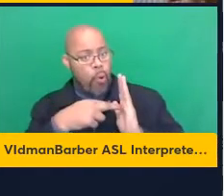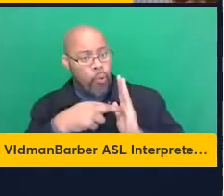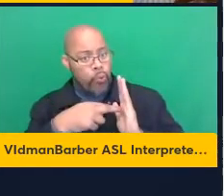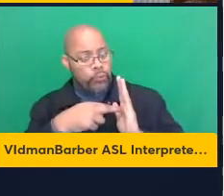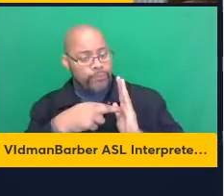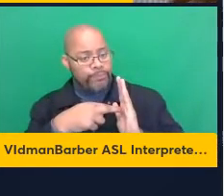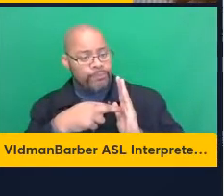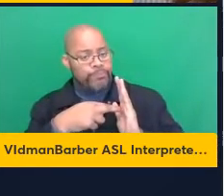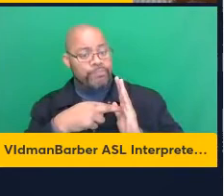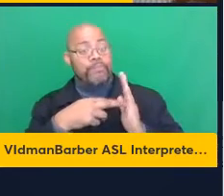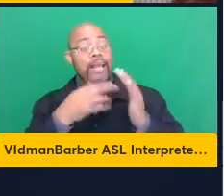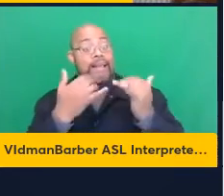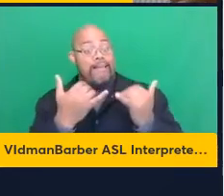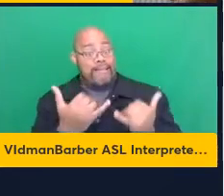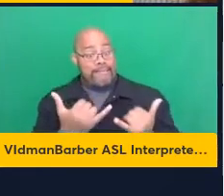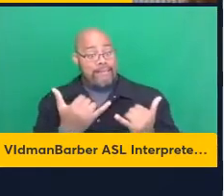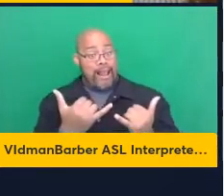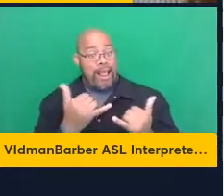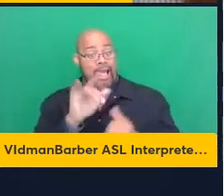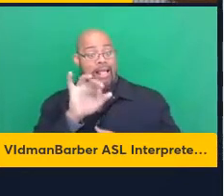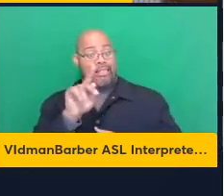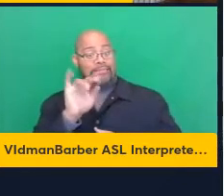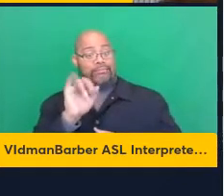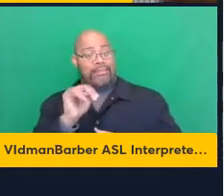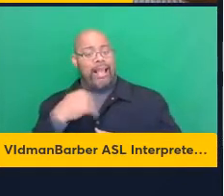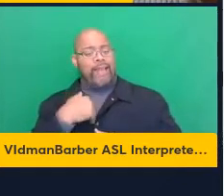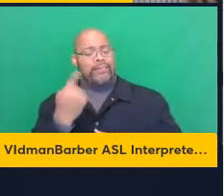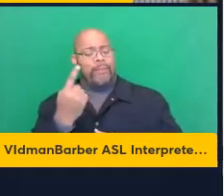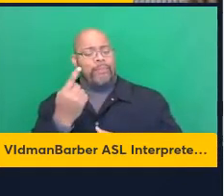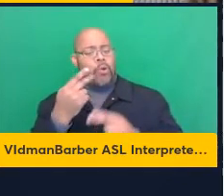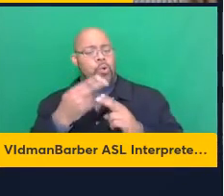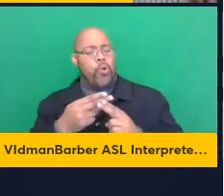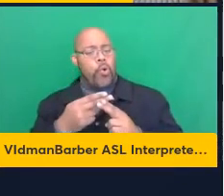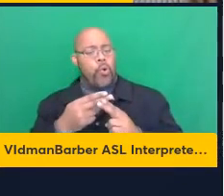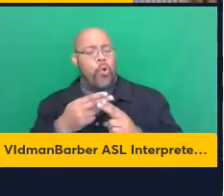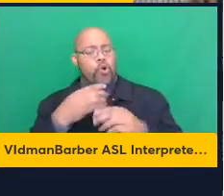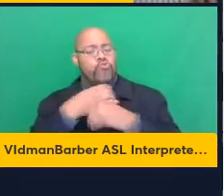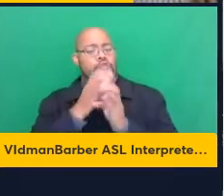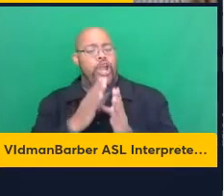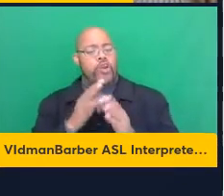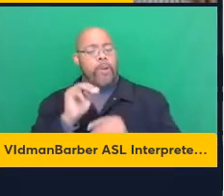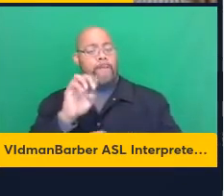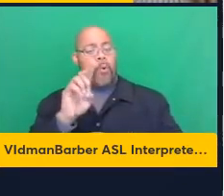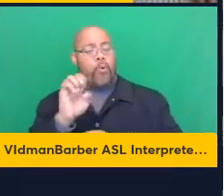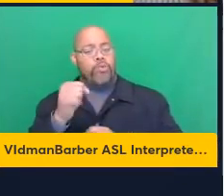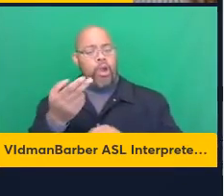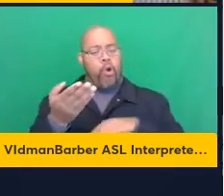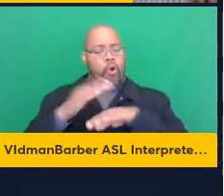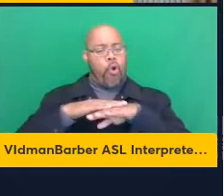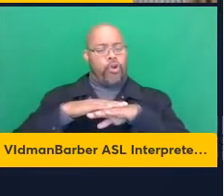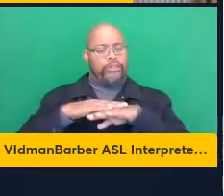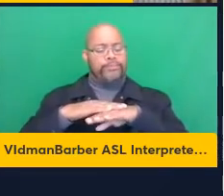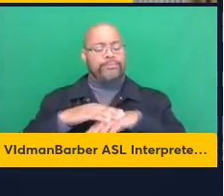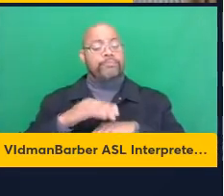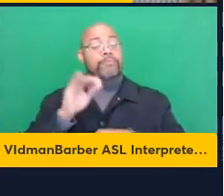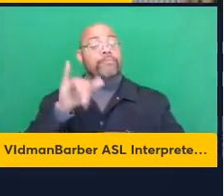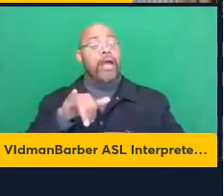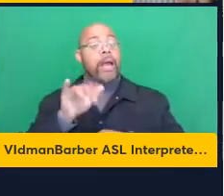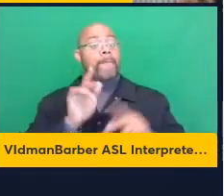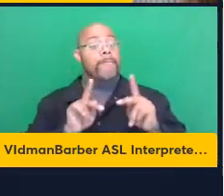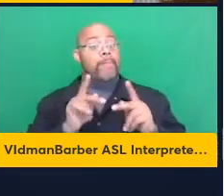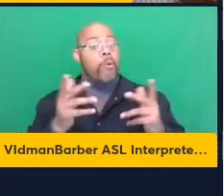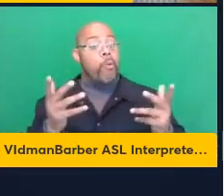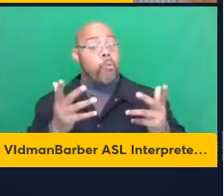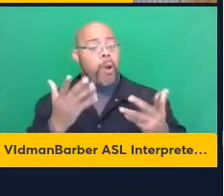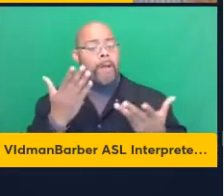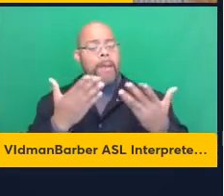right. Nowadays, LinkedIn has something known as the creator mode that you can turn on. And this is for people that may